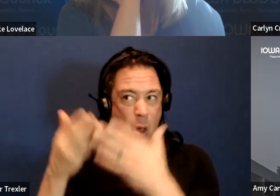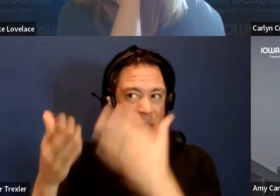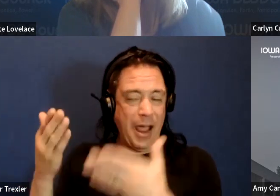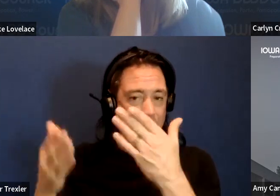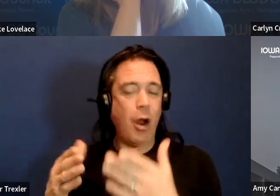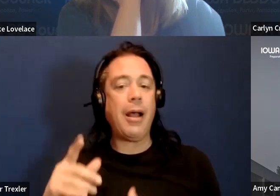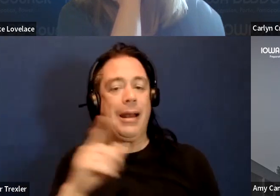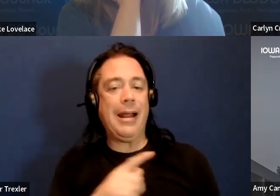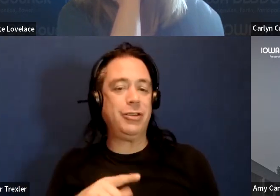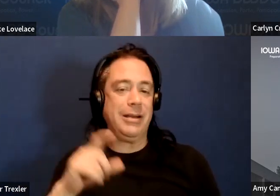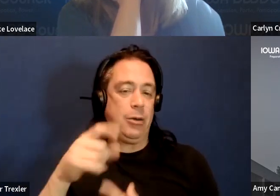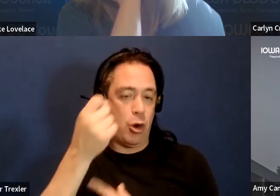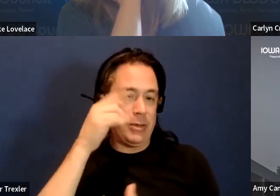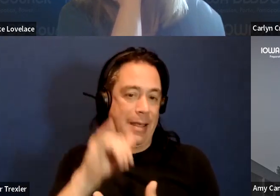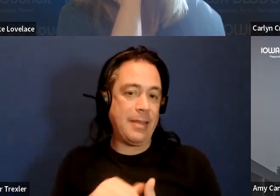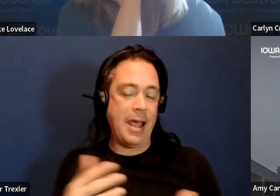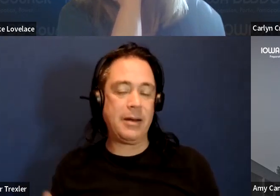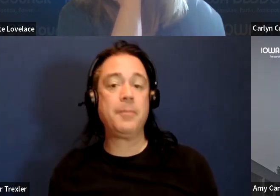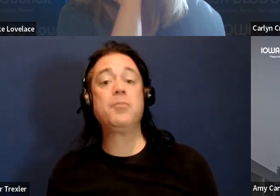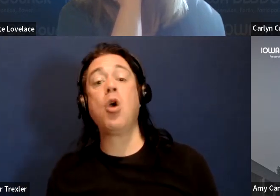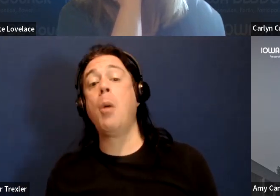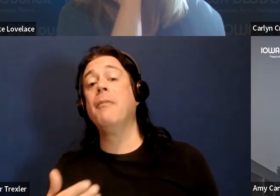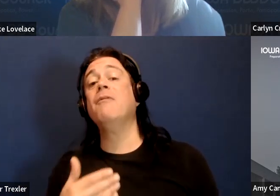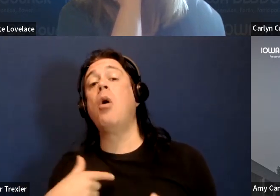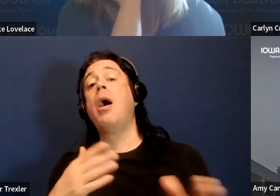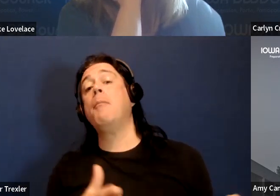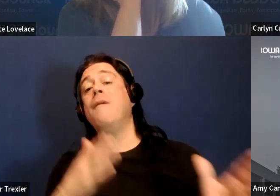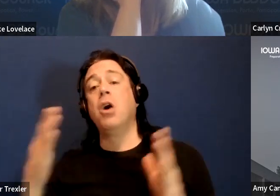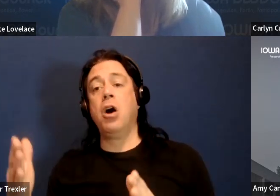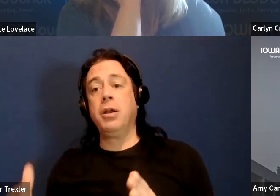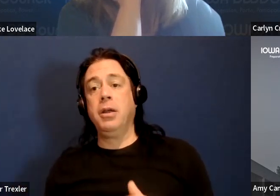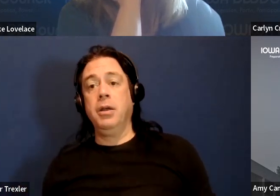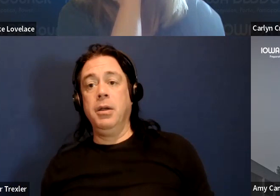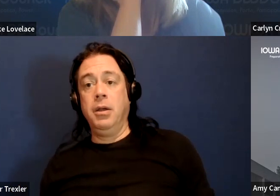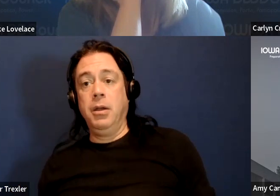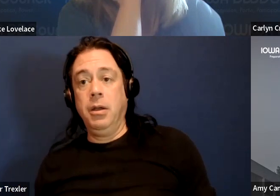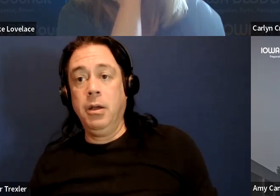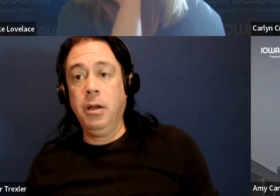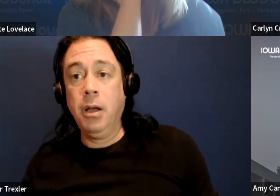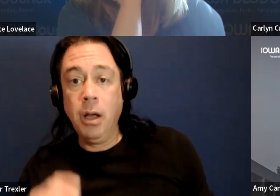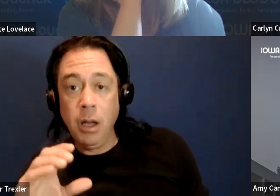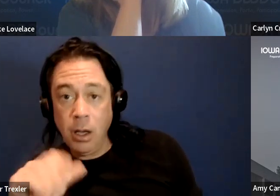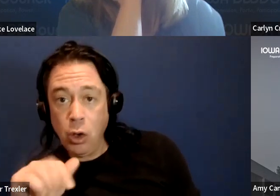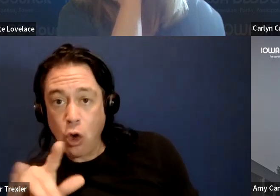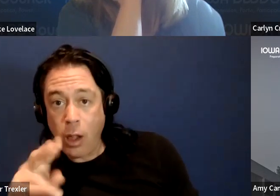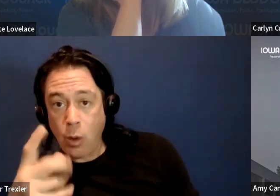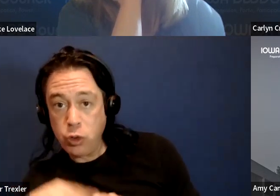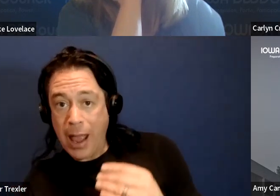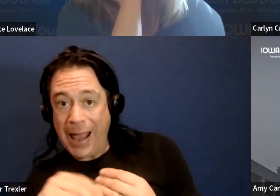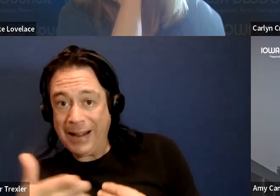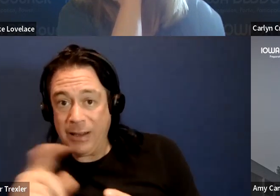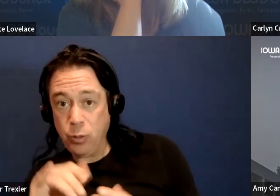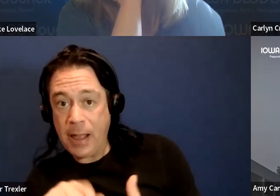think legislators need to understand that. So before I move on to the next Carlin, did you want to add anything to that?